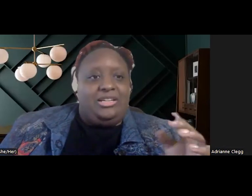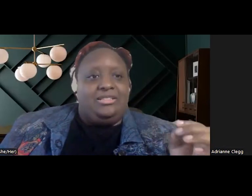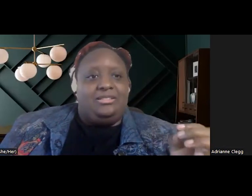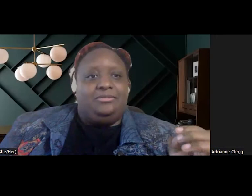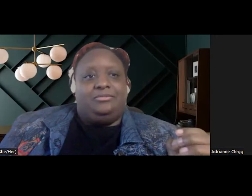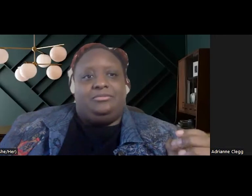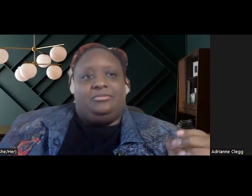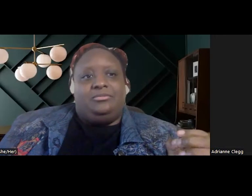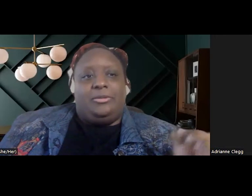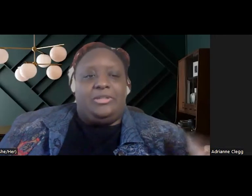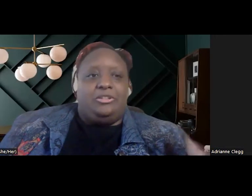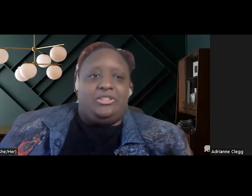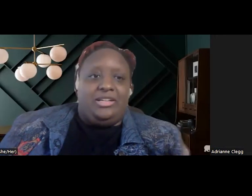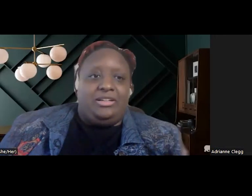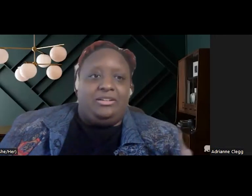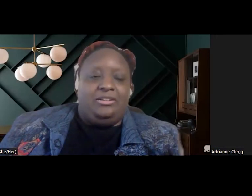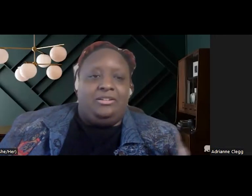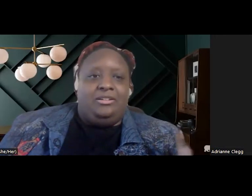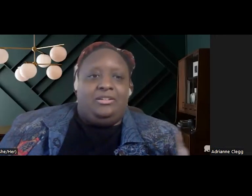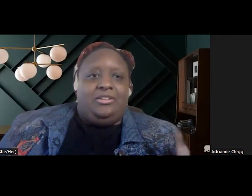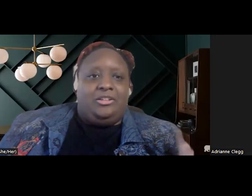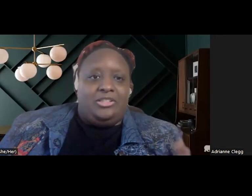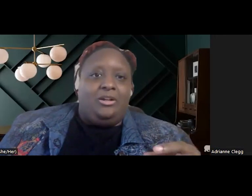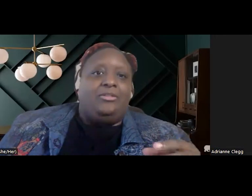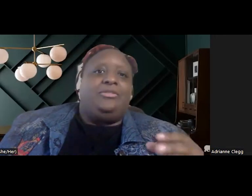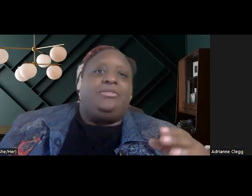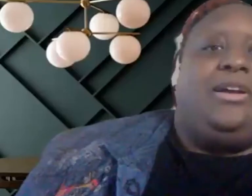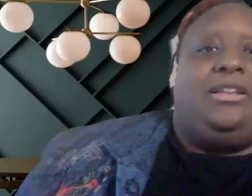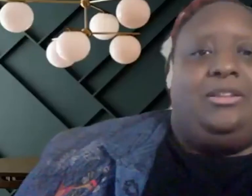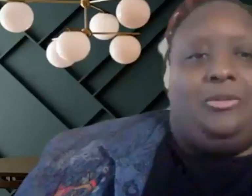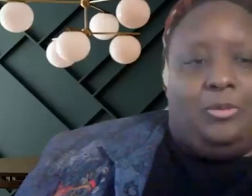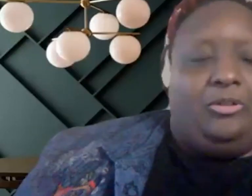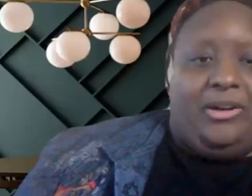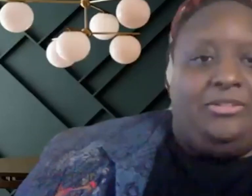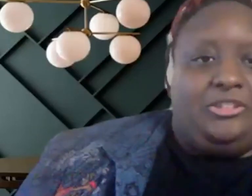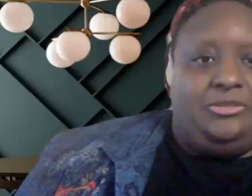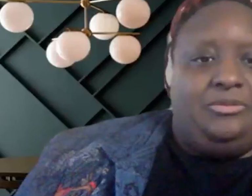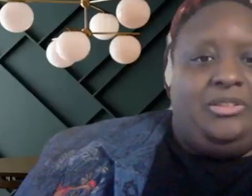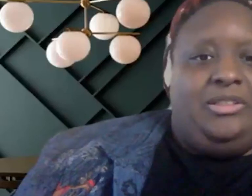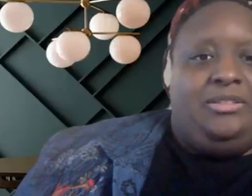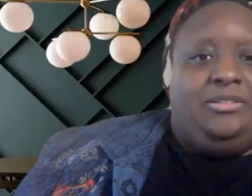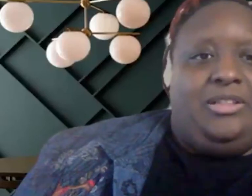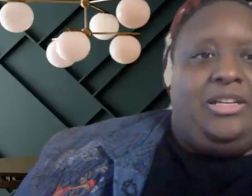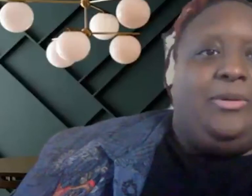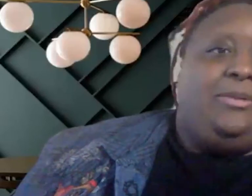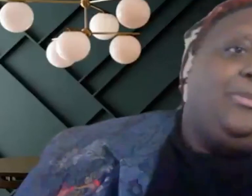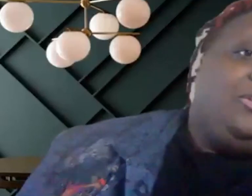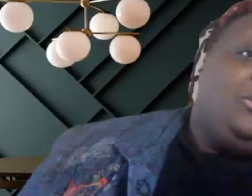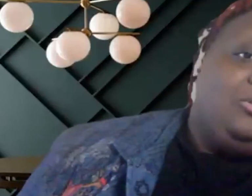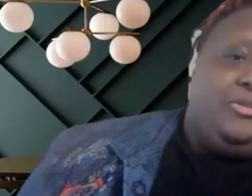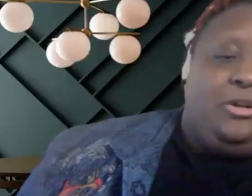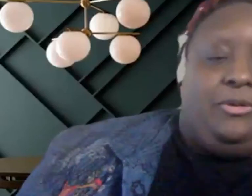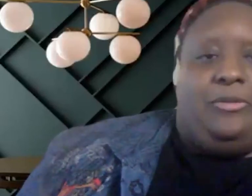community needs. It means understanding yourself and the world around you in a way that